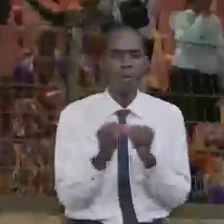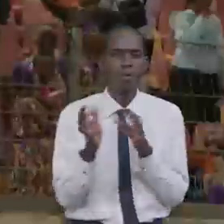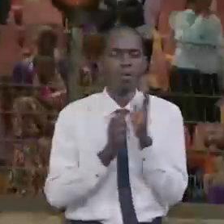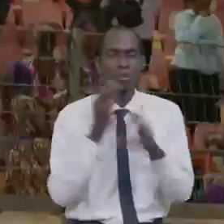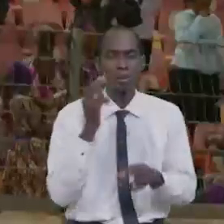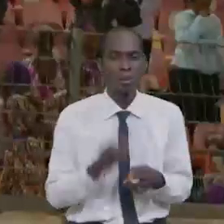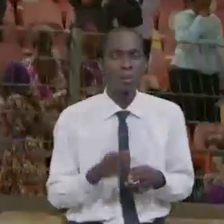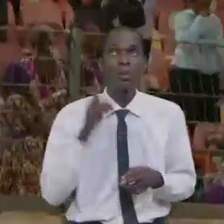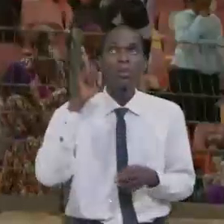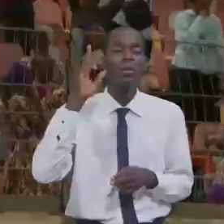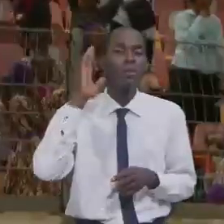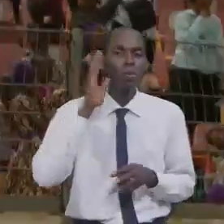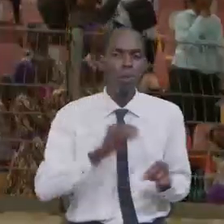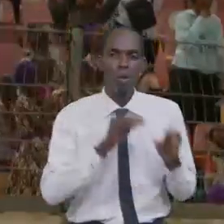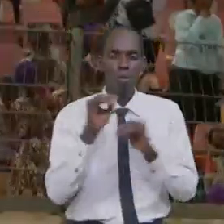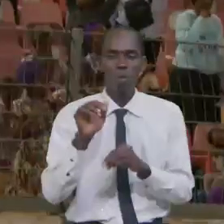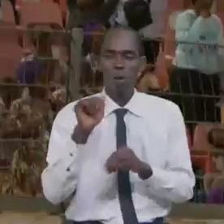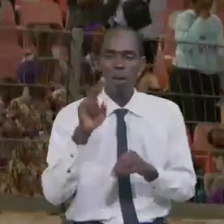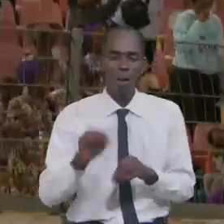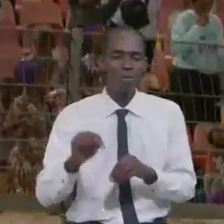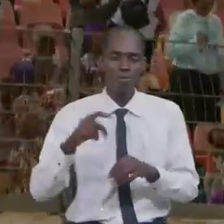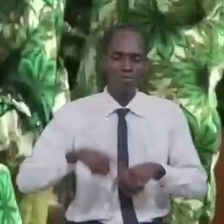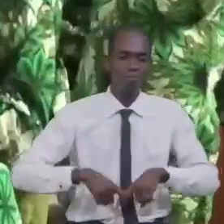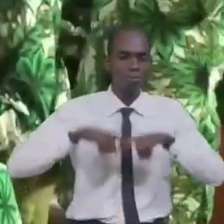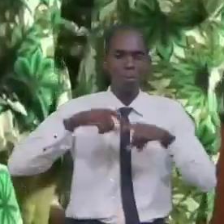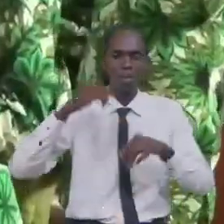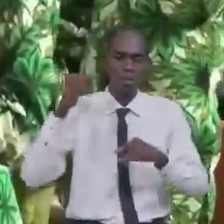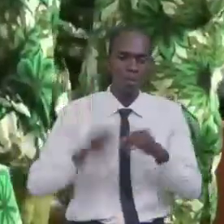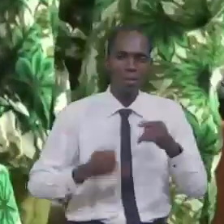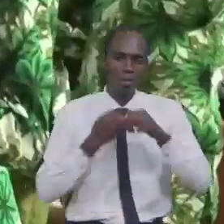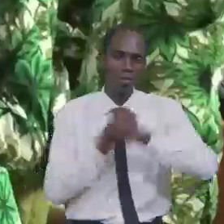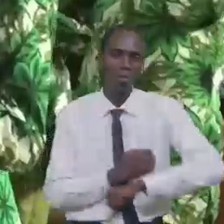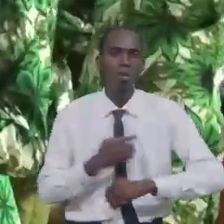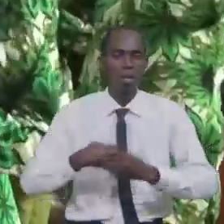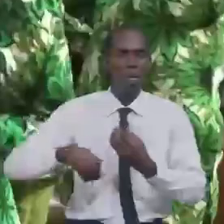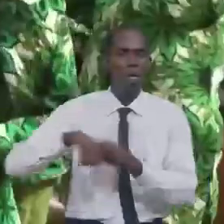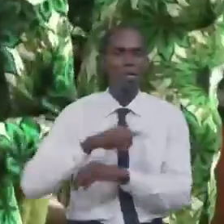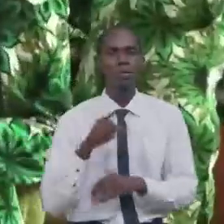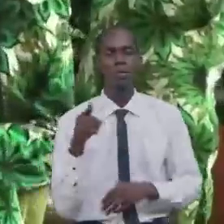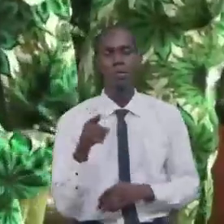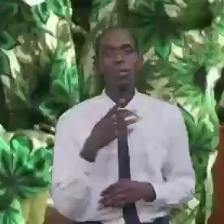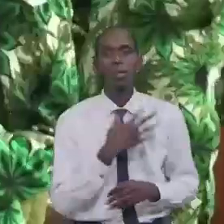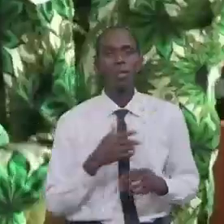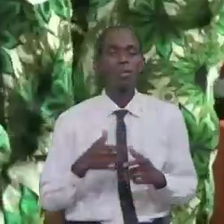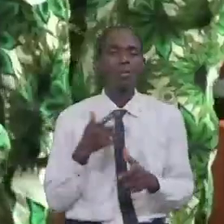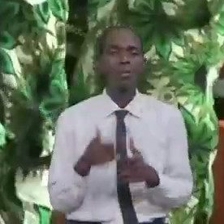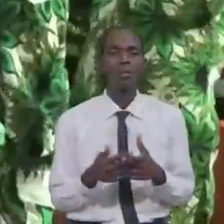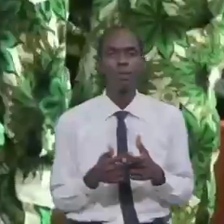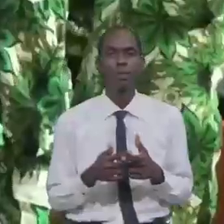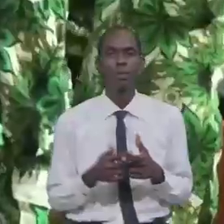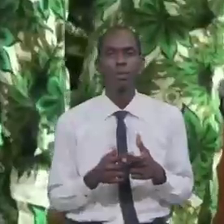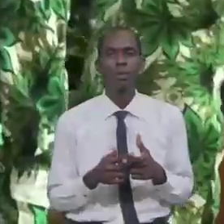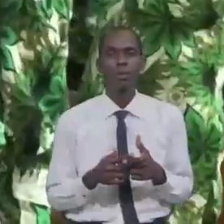put an edge around you. And then it will honor